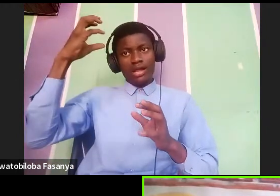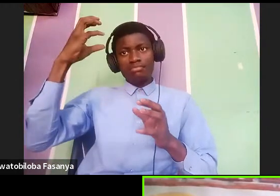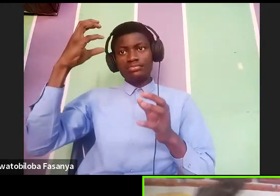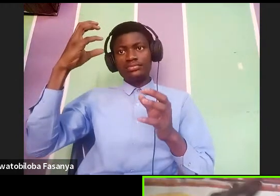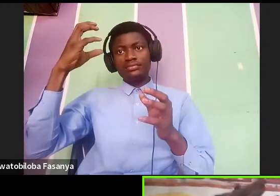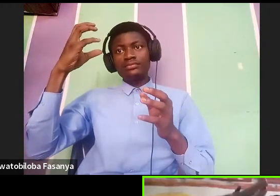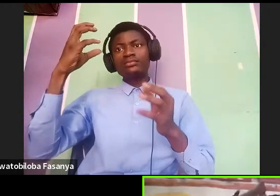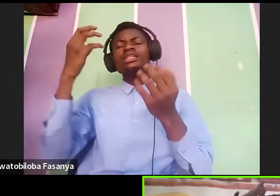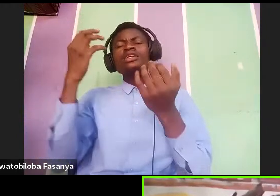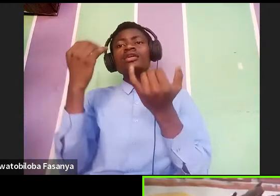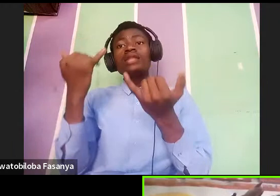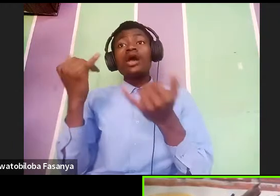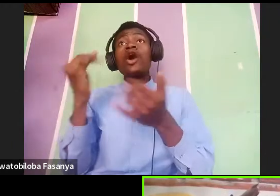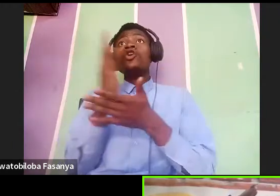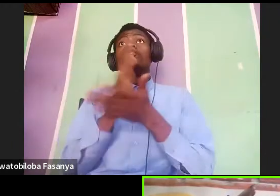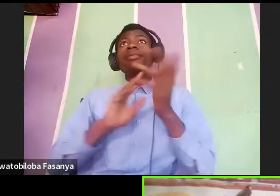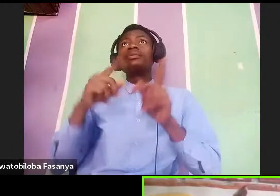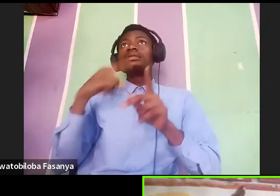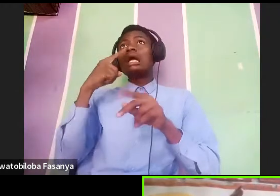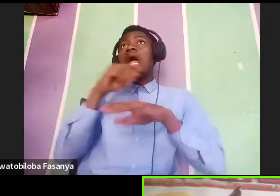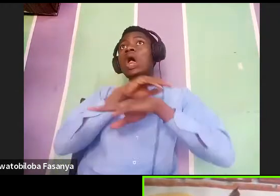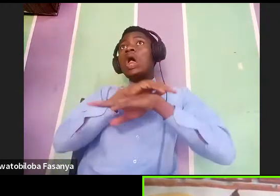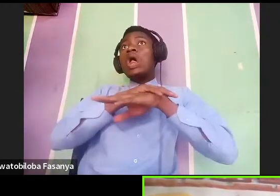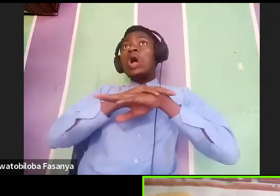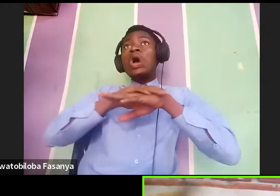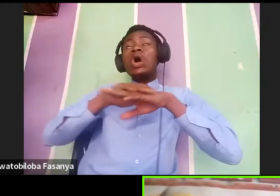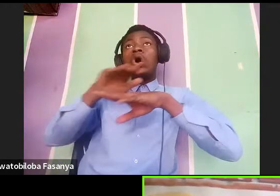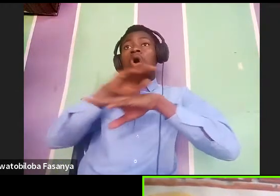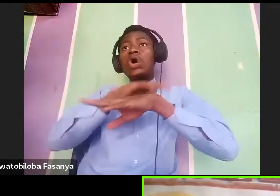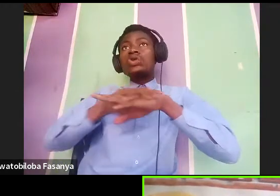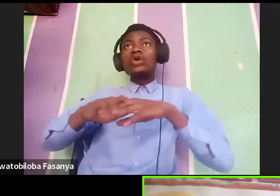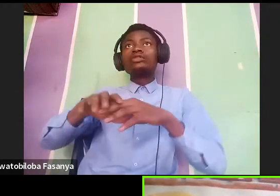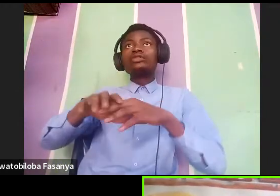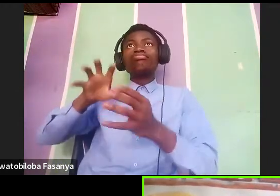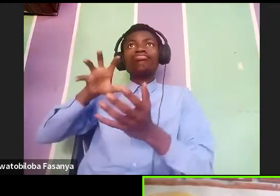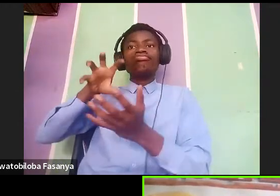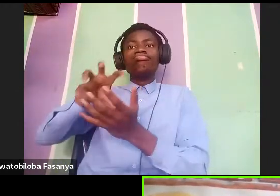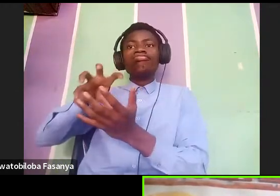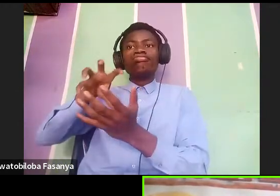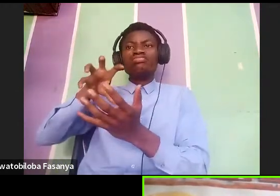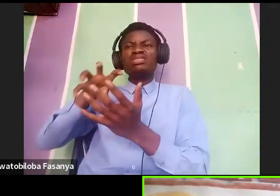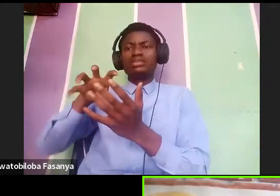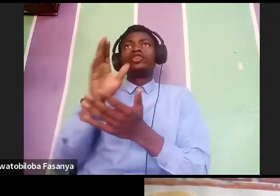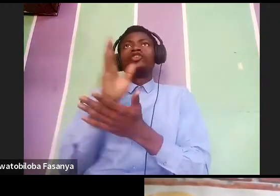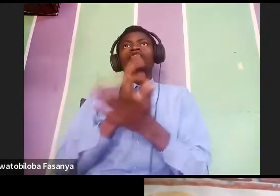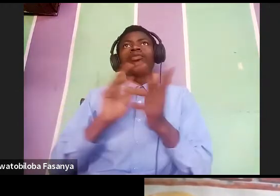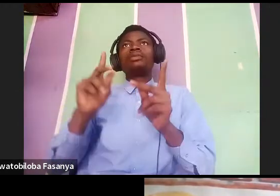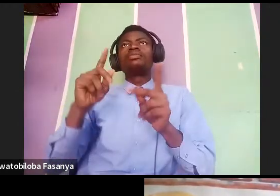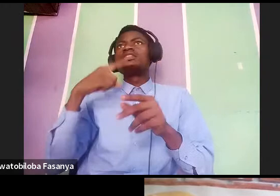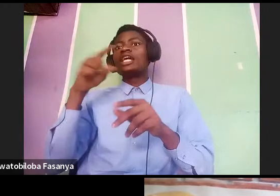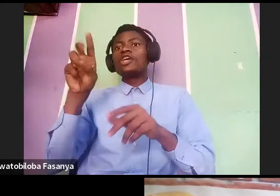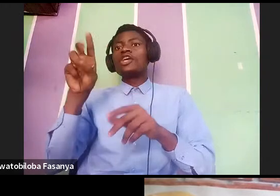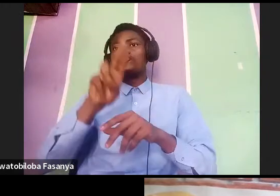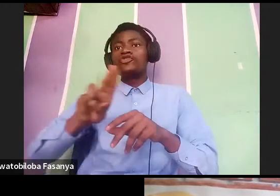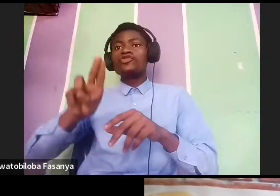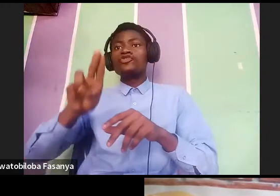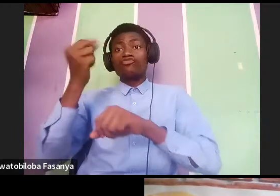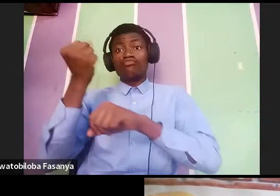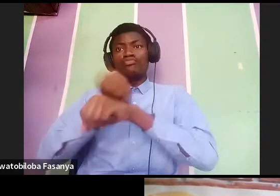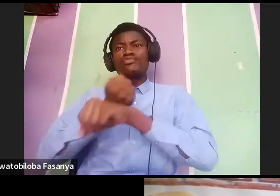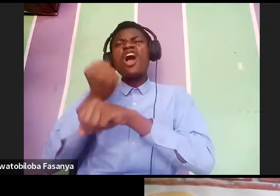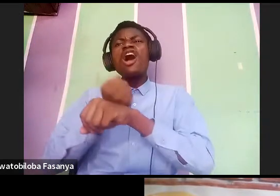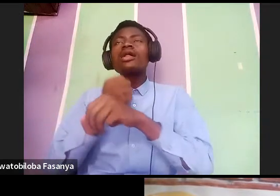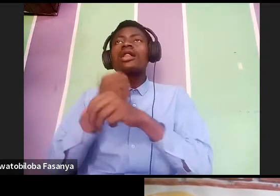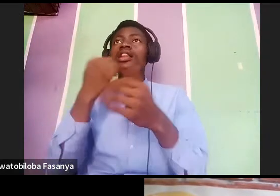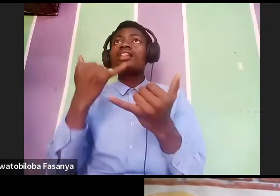some people say don't press. Some people say use ice cube. What do you think should be done? Okay, so if there's a swelling